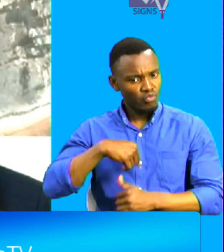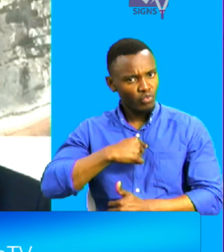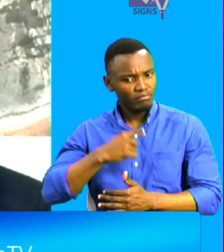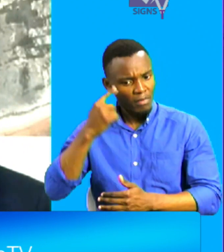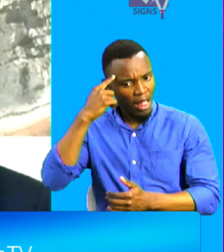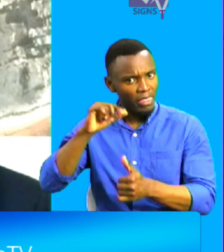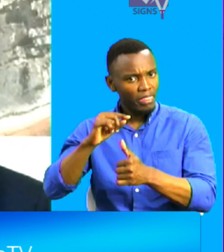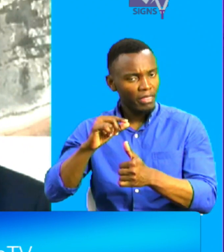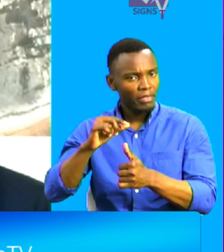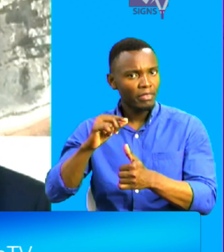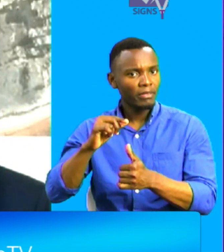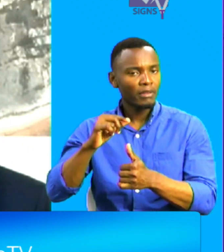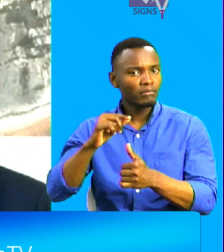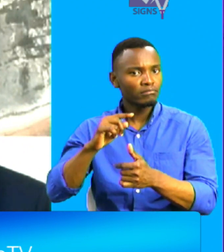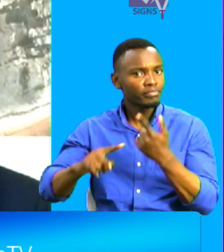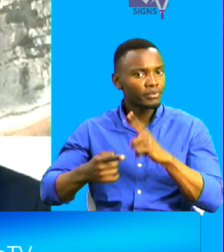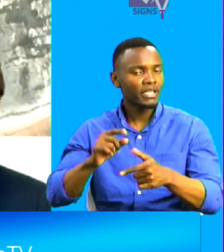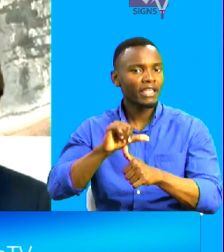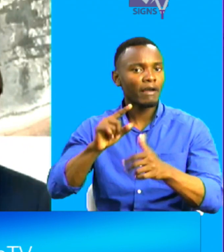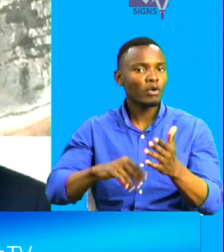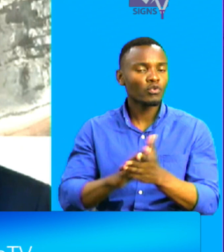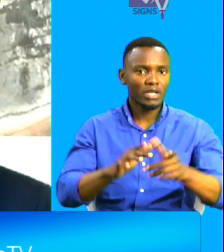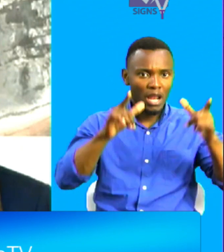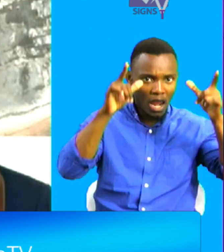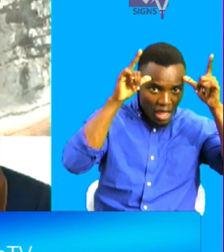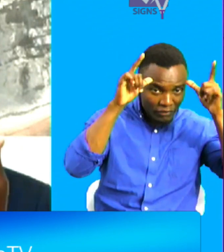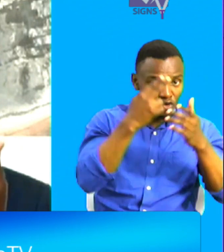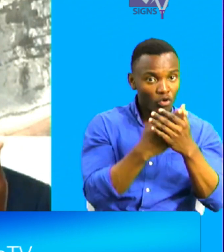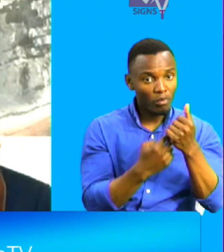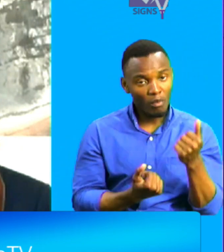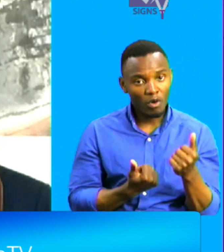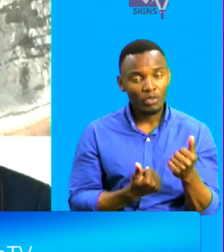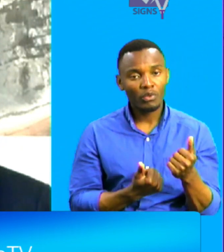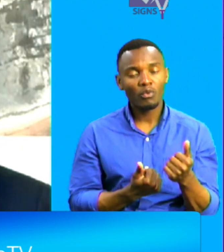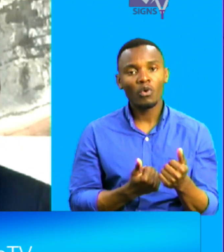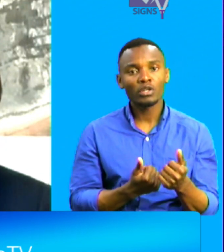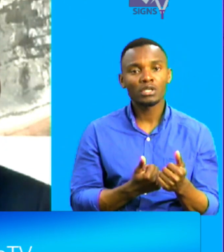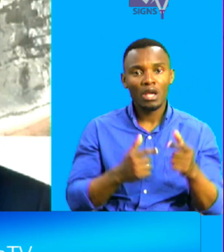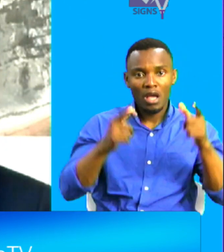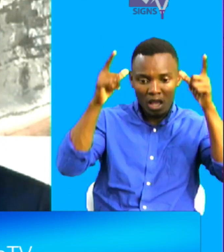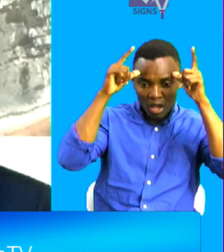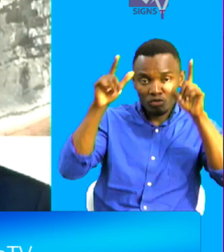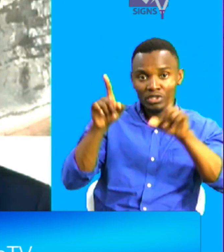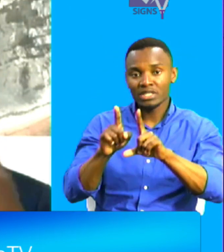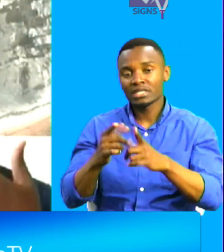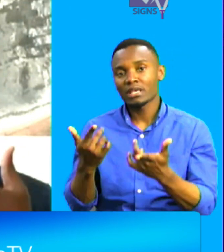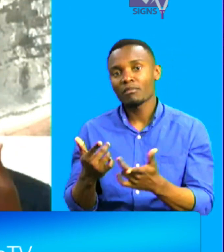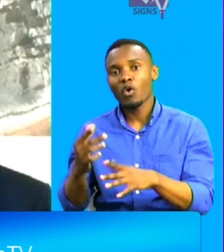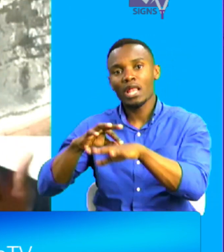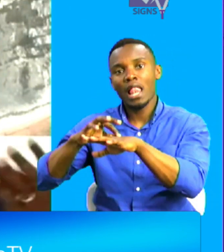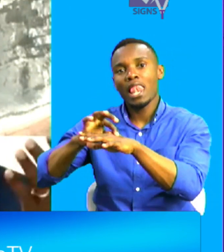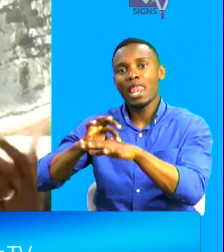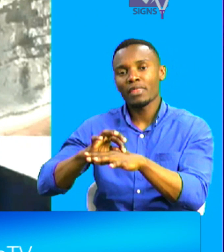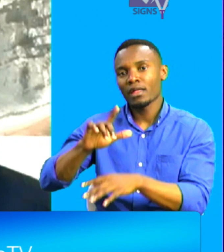of the sectors of livestock, both beef and leather products. Again, that